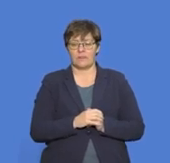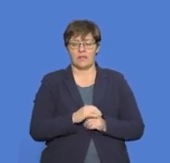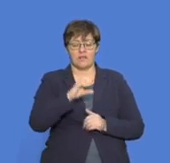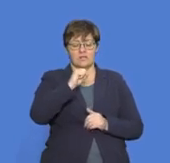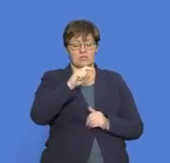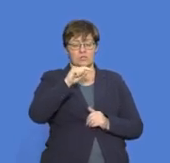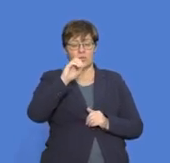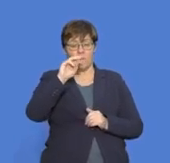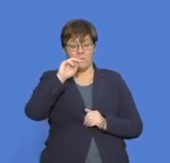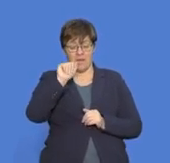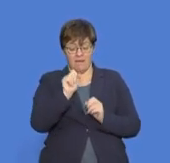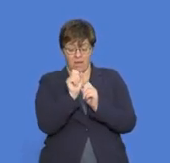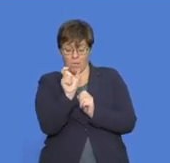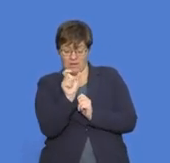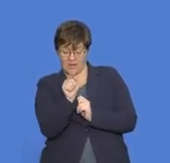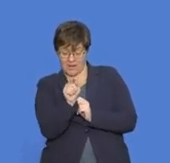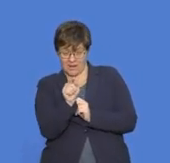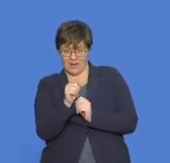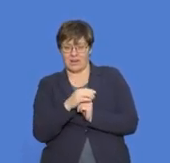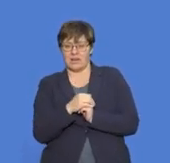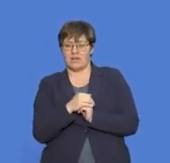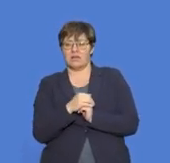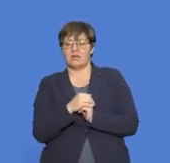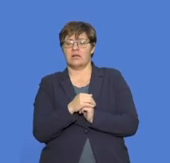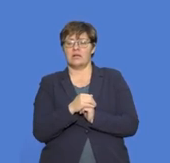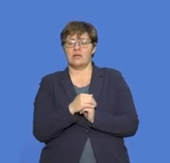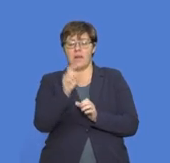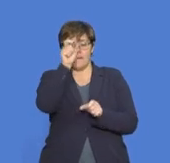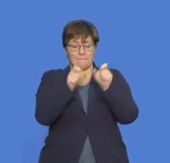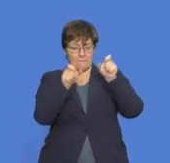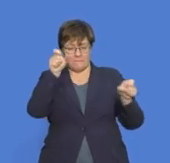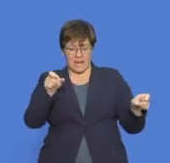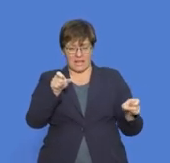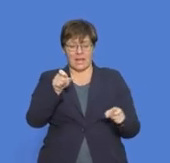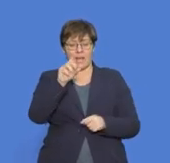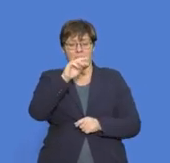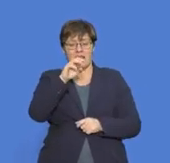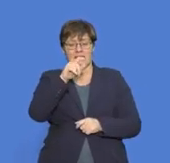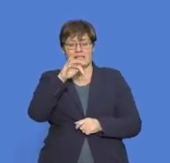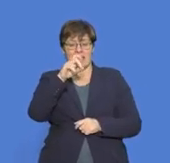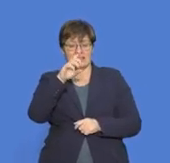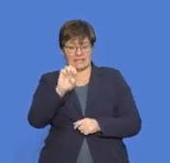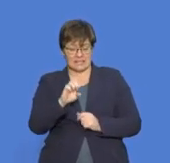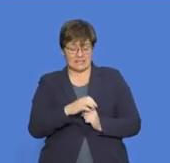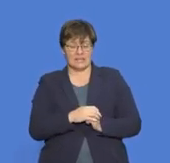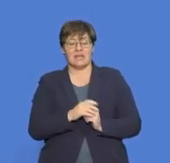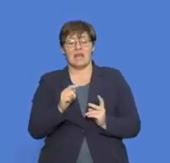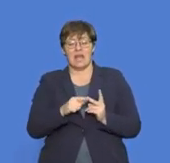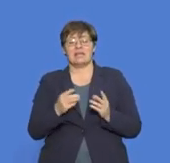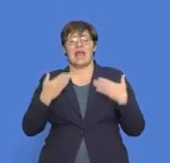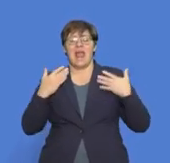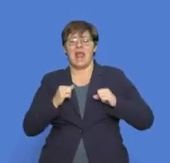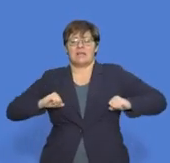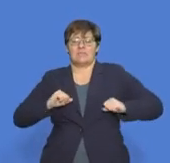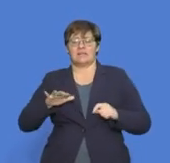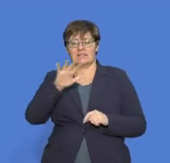stoma. And here's the palisade mesophyll. And here is an air space. And the